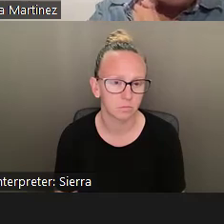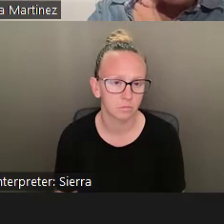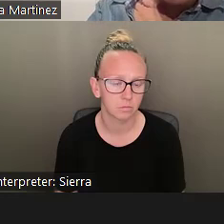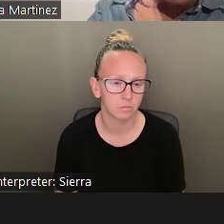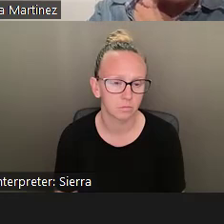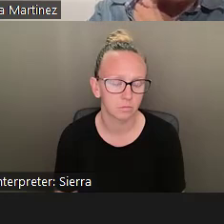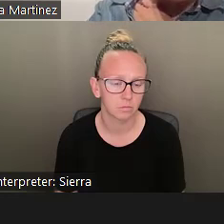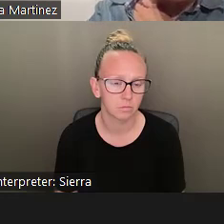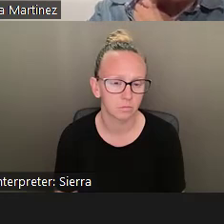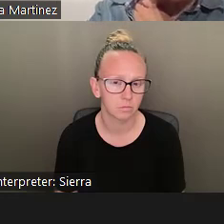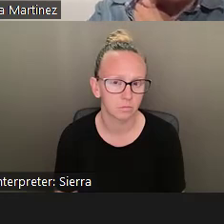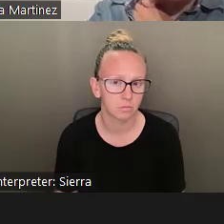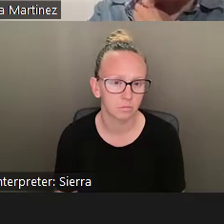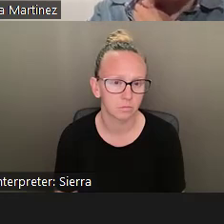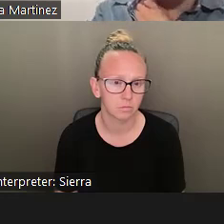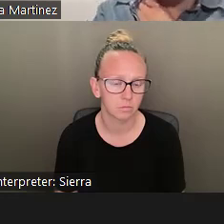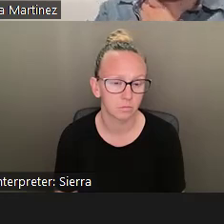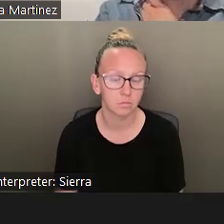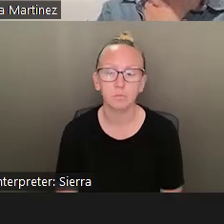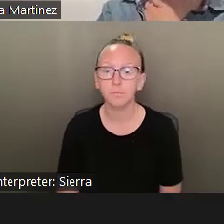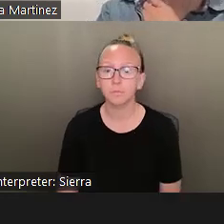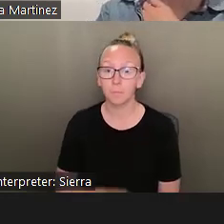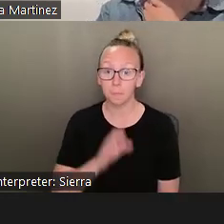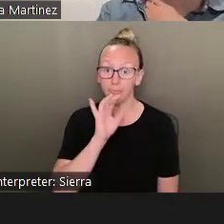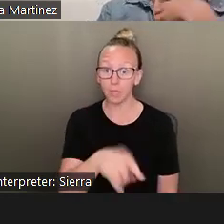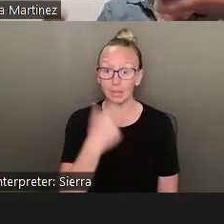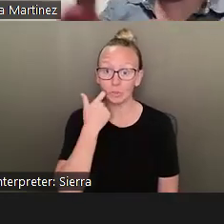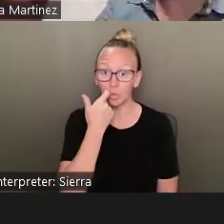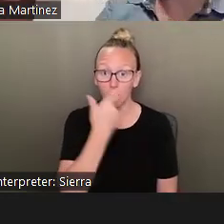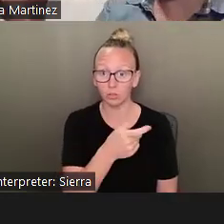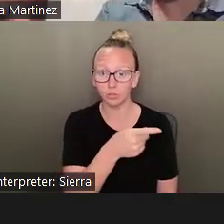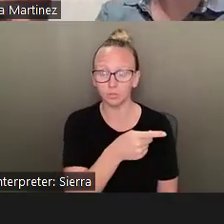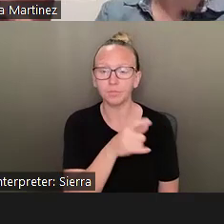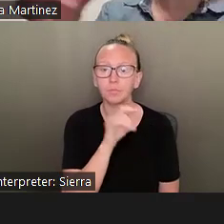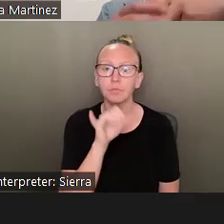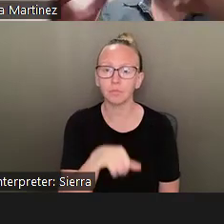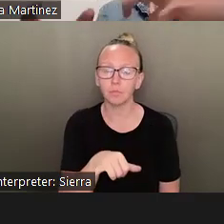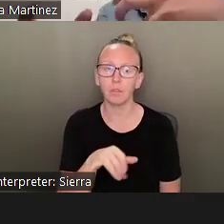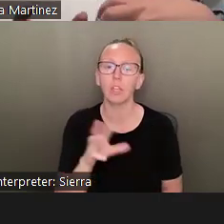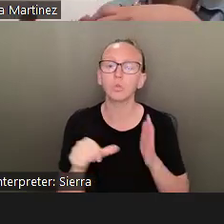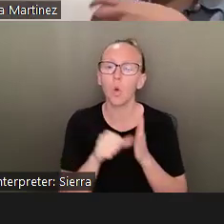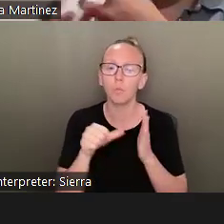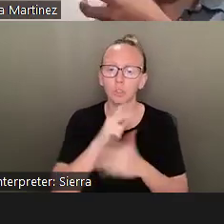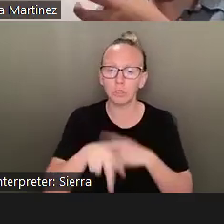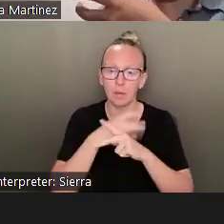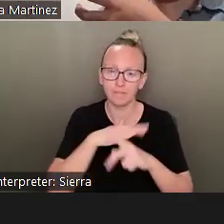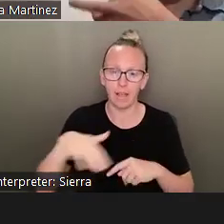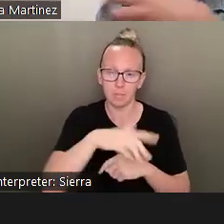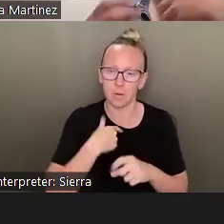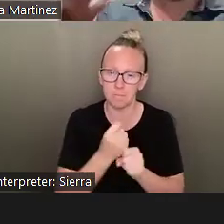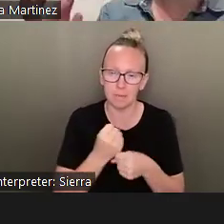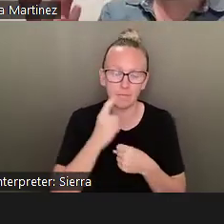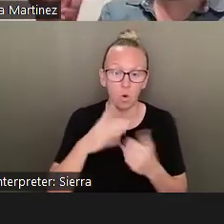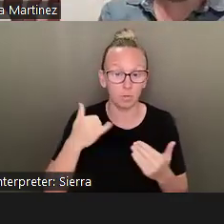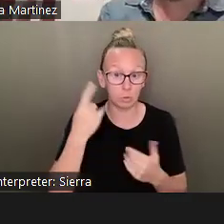I went for a swim yesterday. What that was this sculptural environment that I had been building for about a year